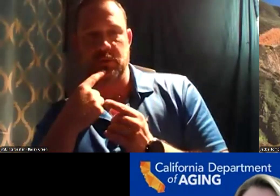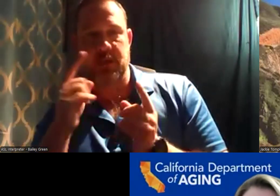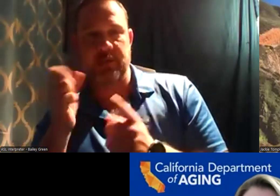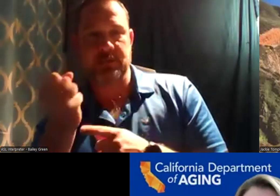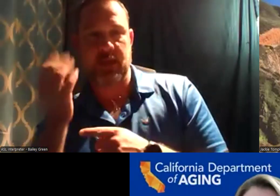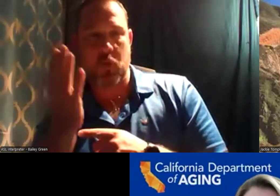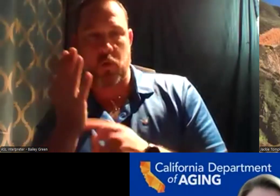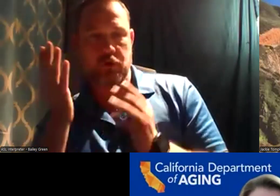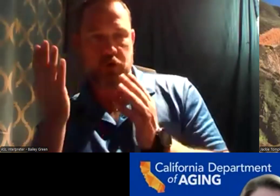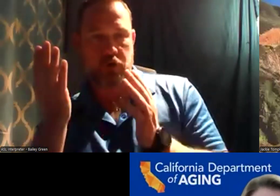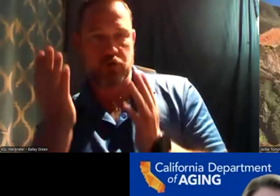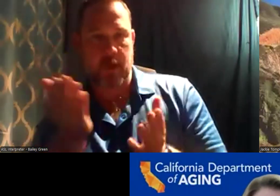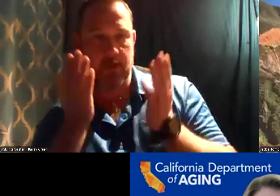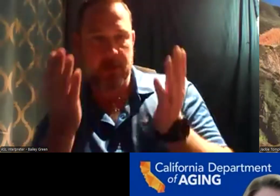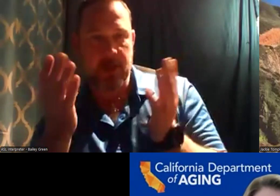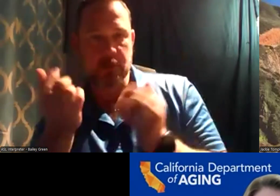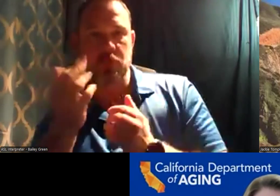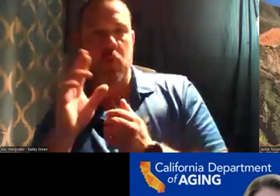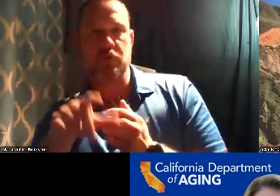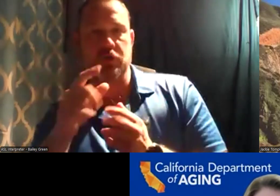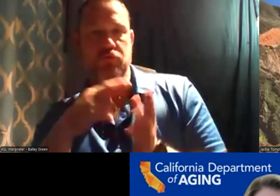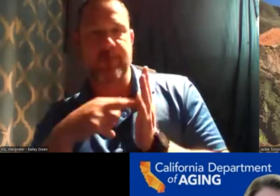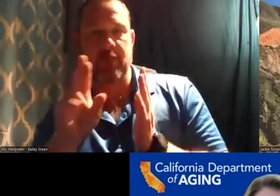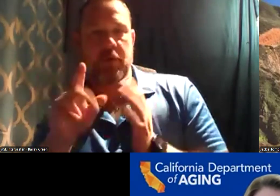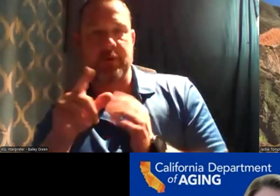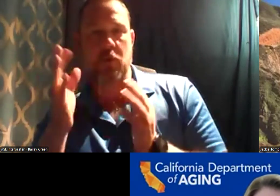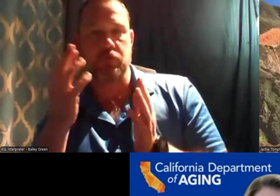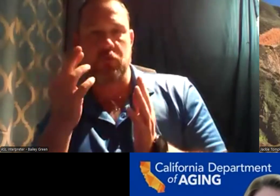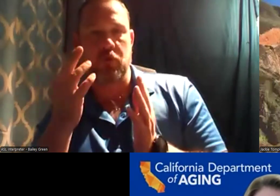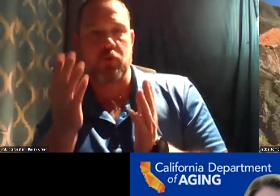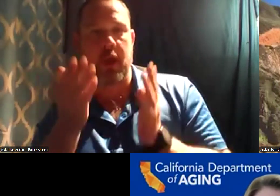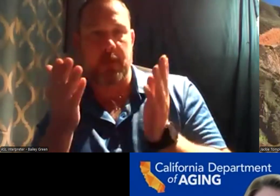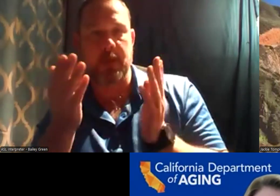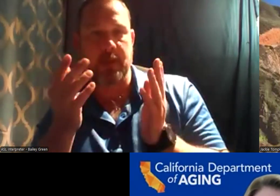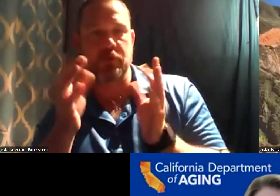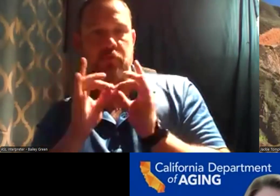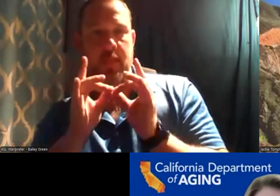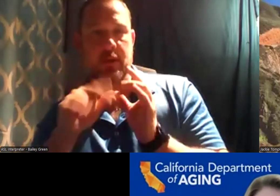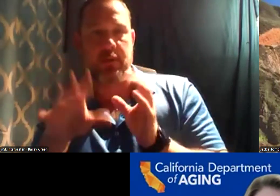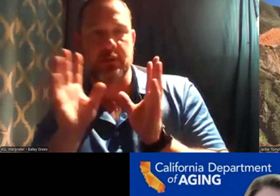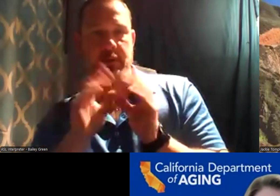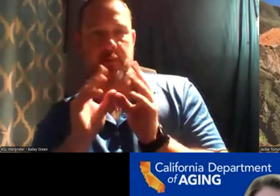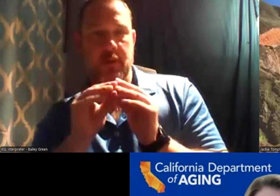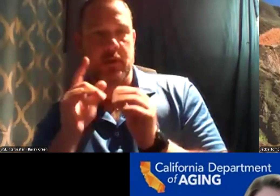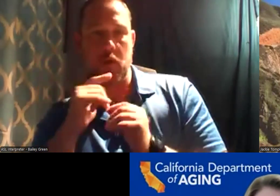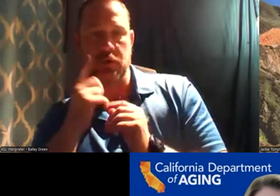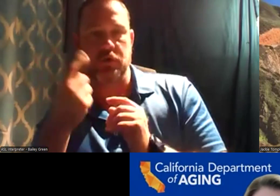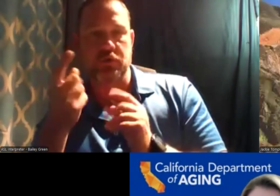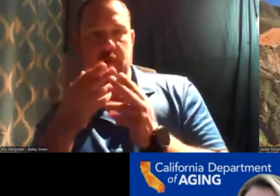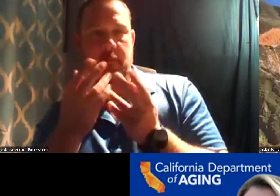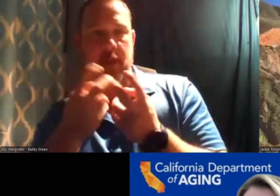stakeholder recommendations, or were you just referring to those recommendations related to this committee? And is it just the